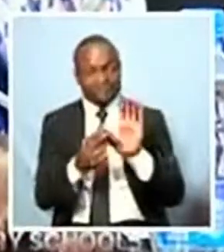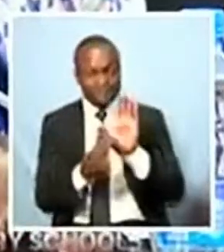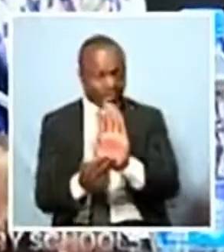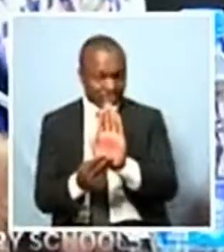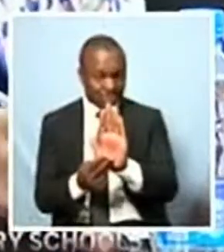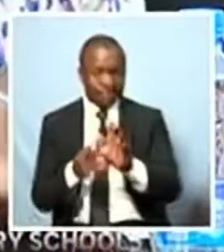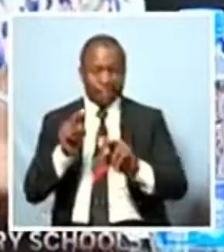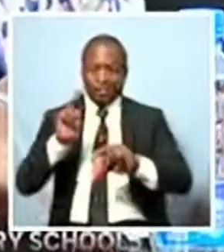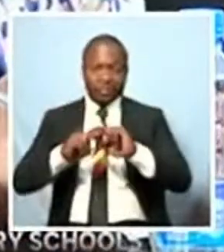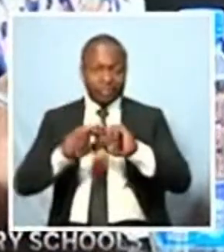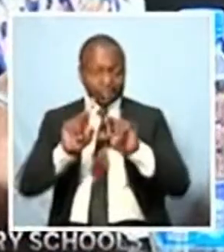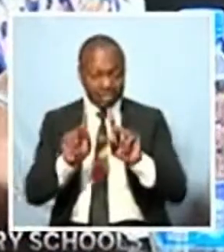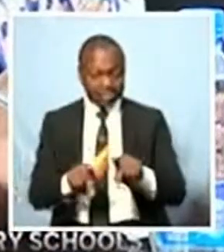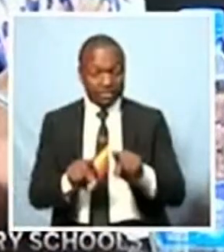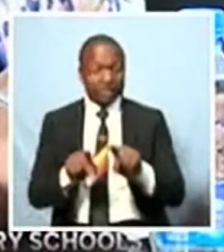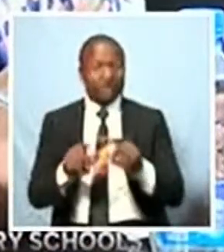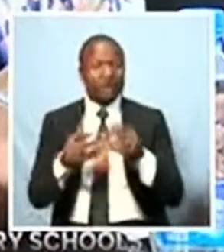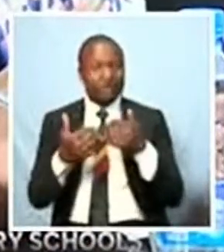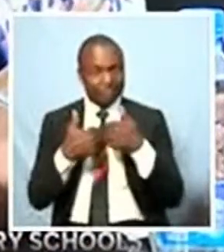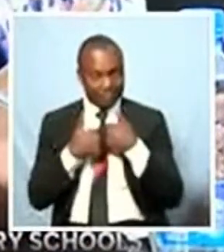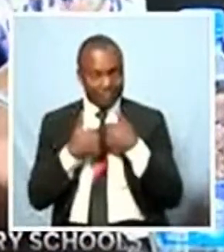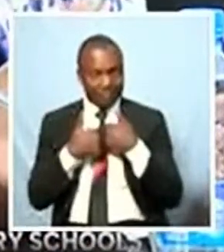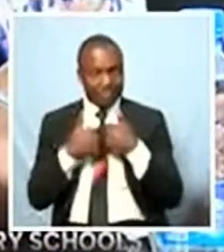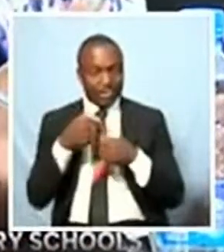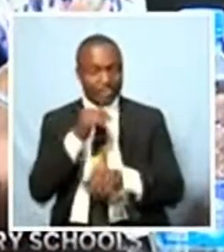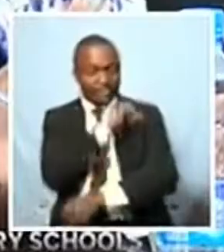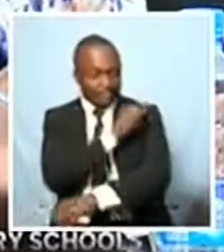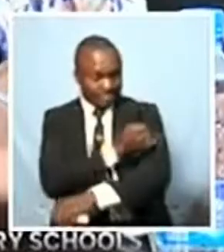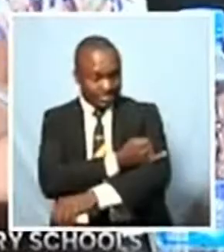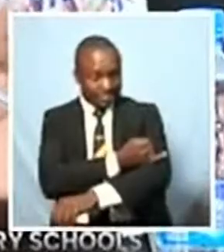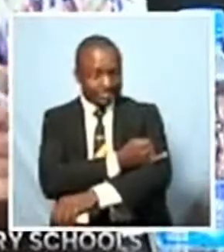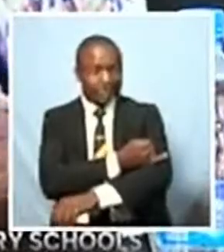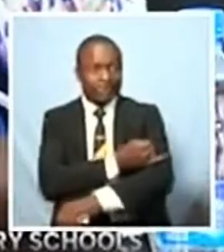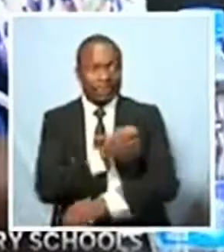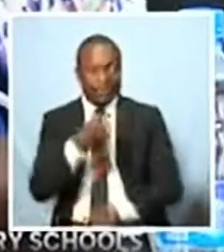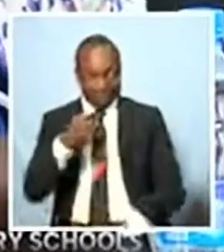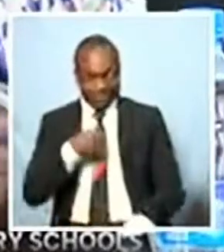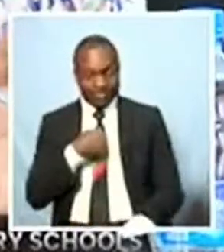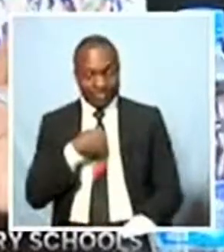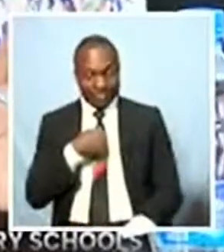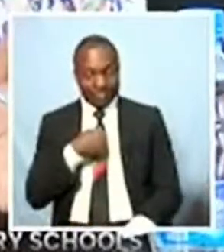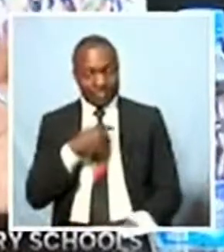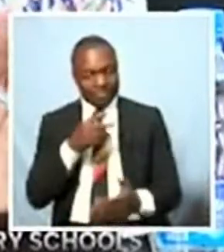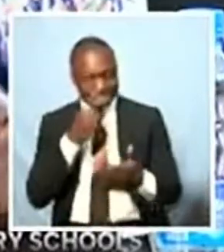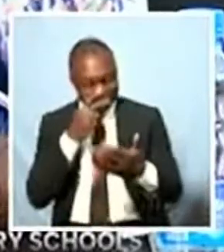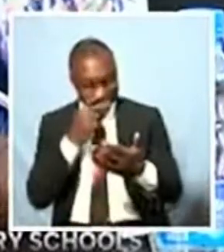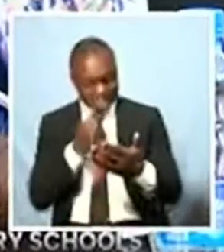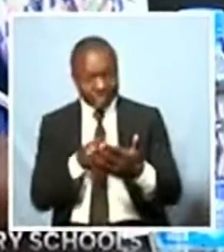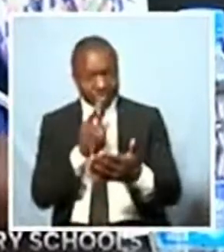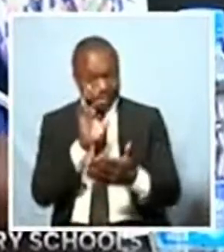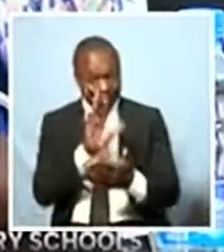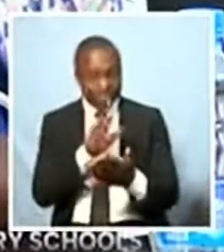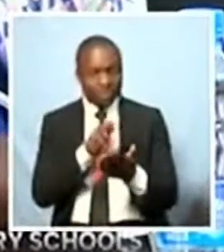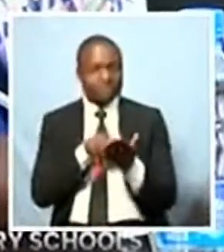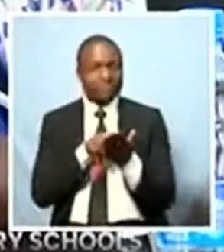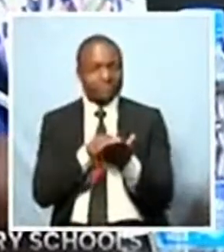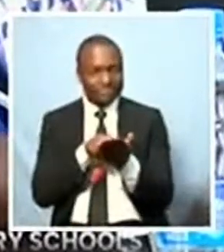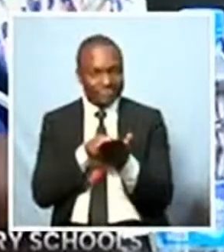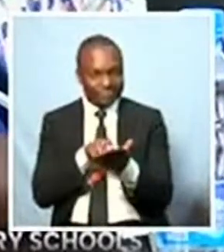by the chairperson, you have the immunity. Because I've gone through also your